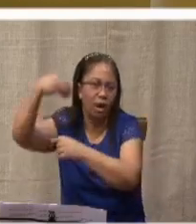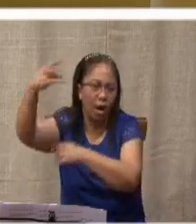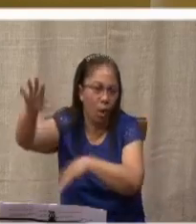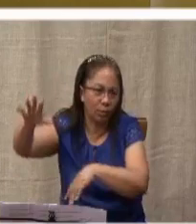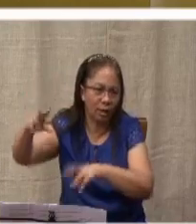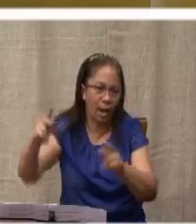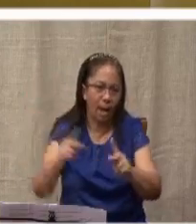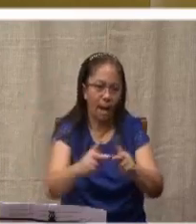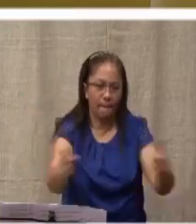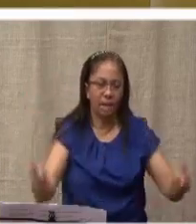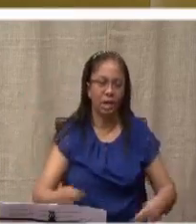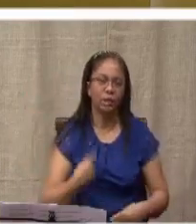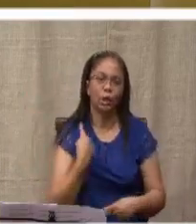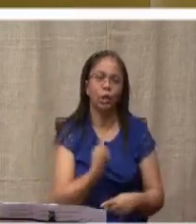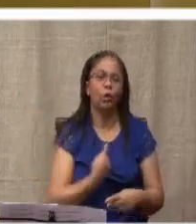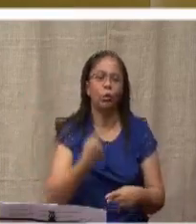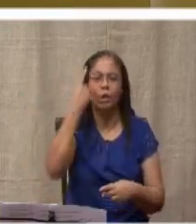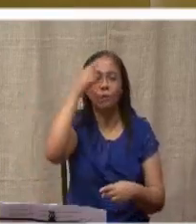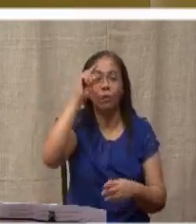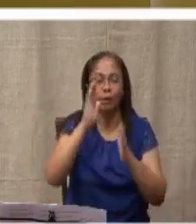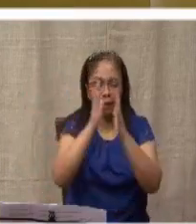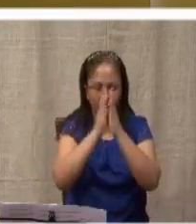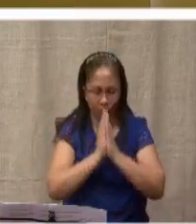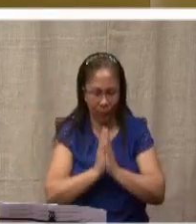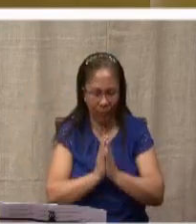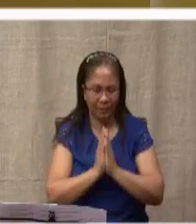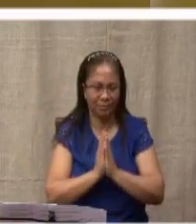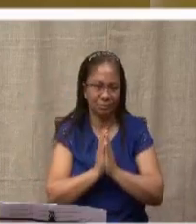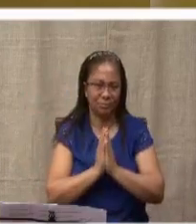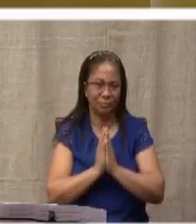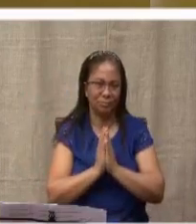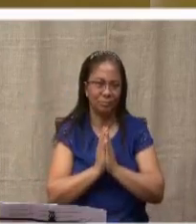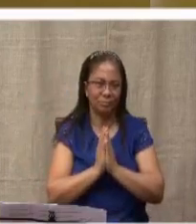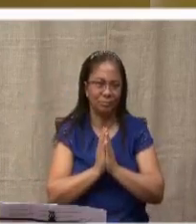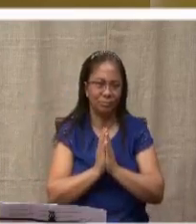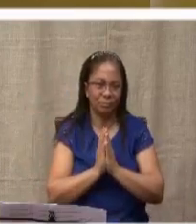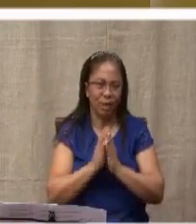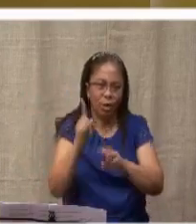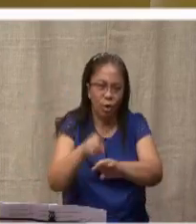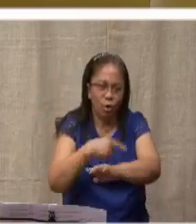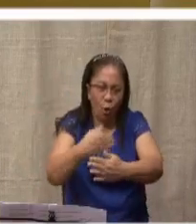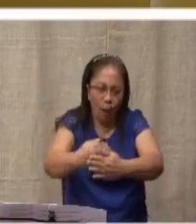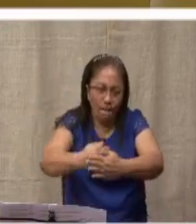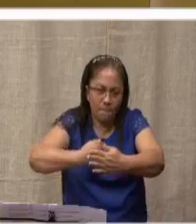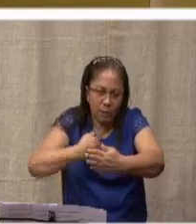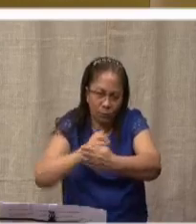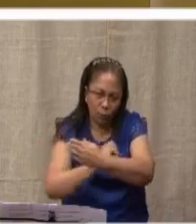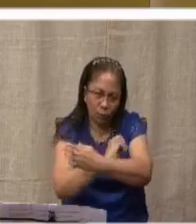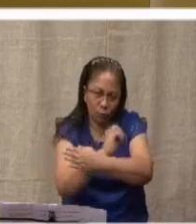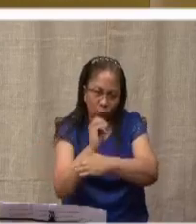and went off the looney place and he prayed there long before dawn